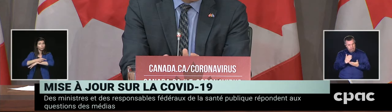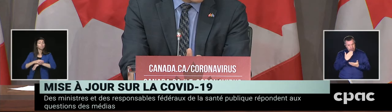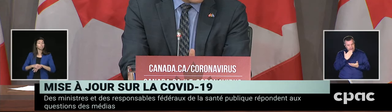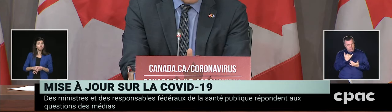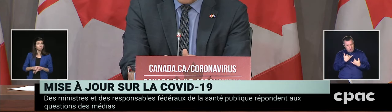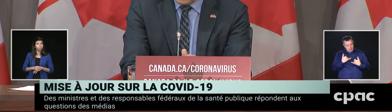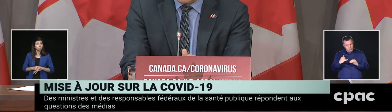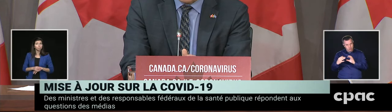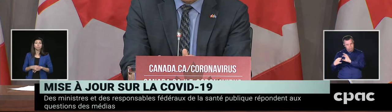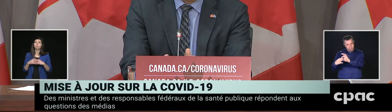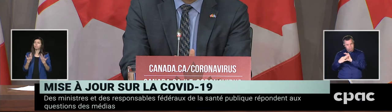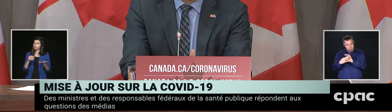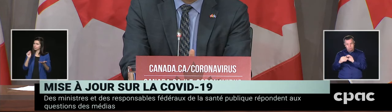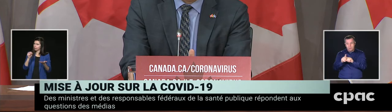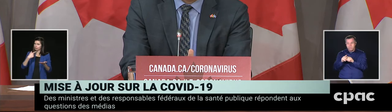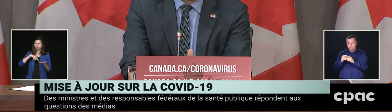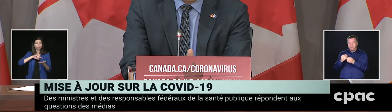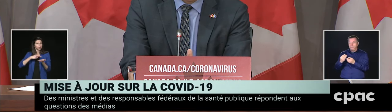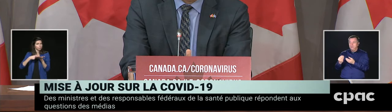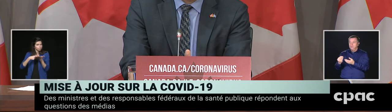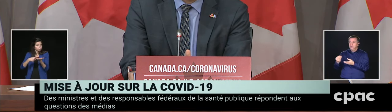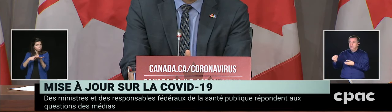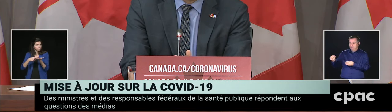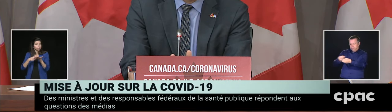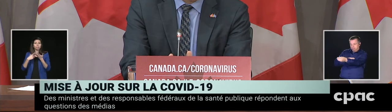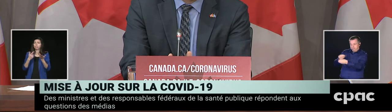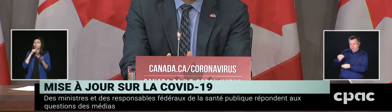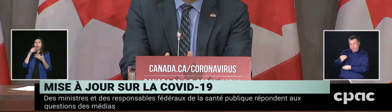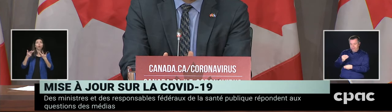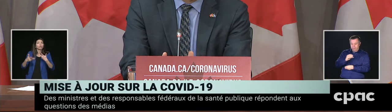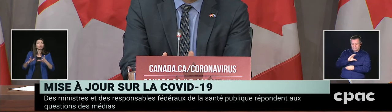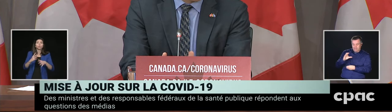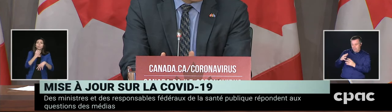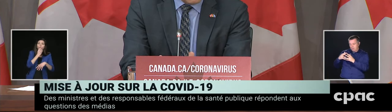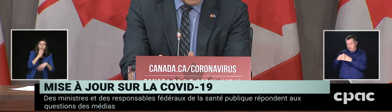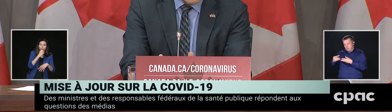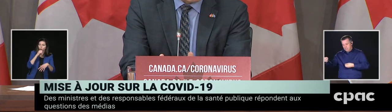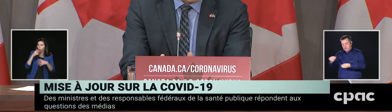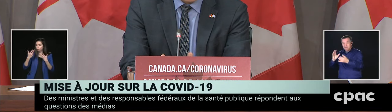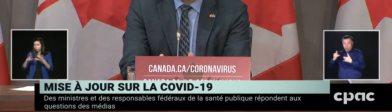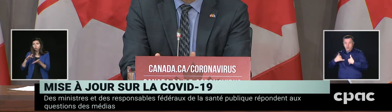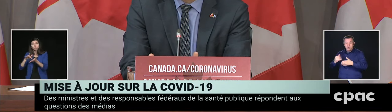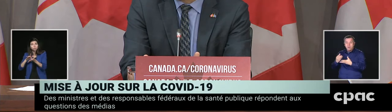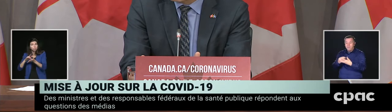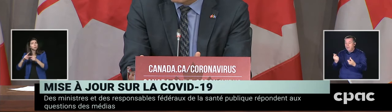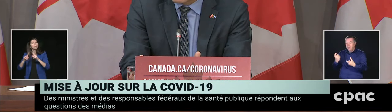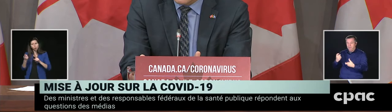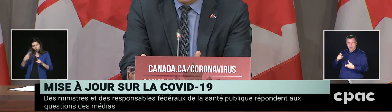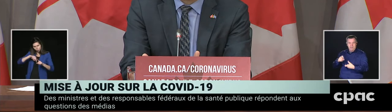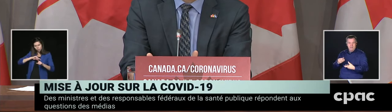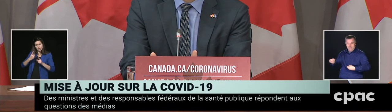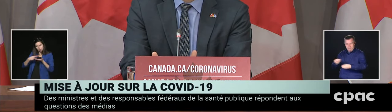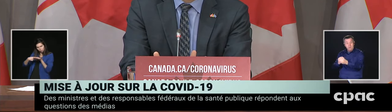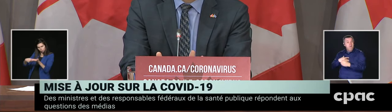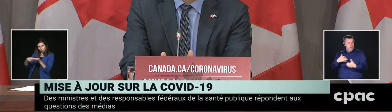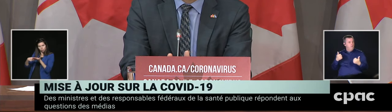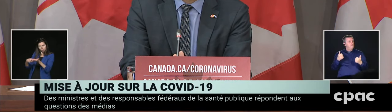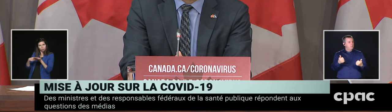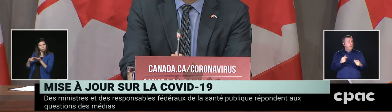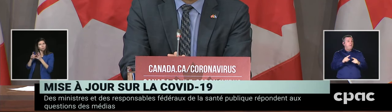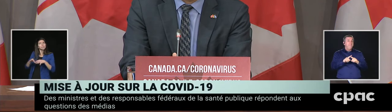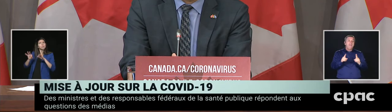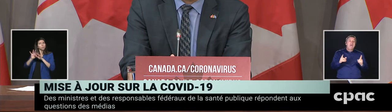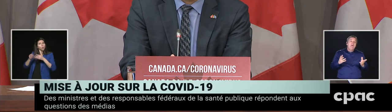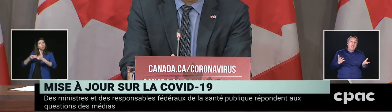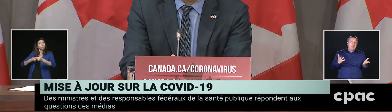d'approvisionnement dans les deux sens de la frontière, qui va bien, mais comme dans toute relation,